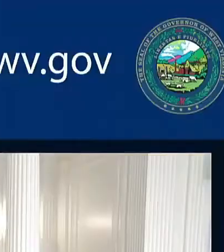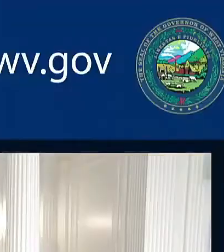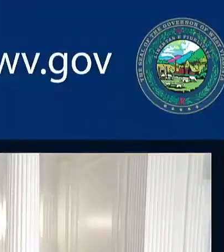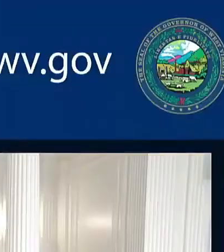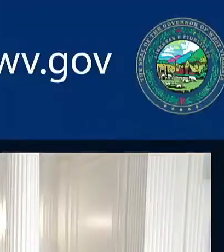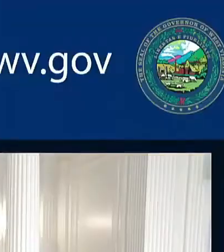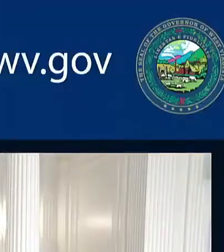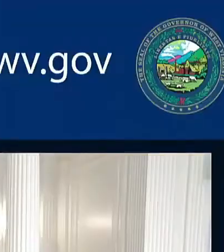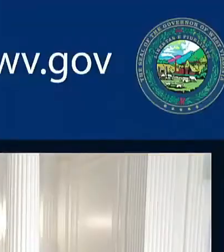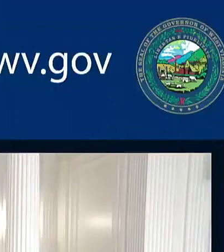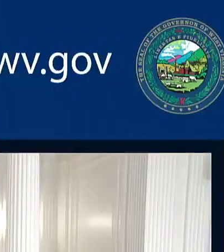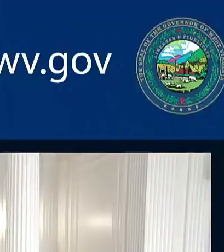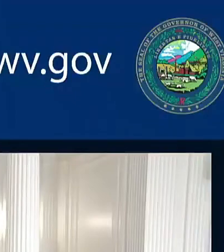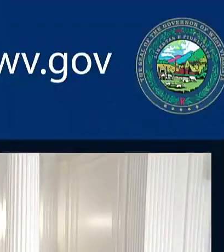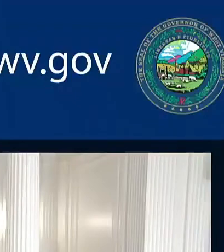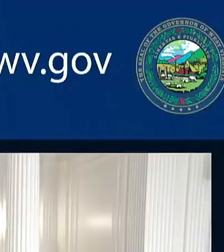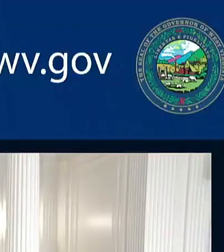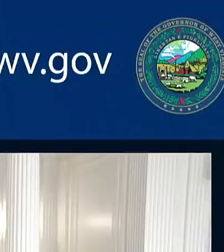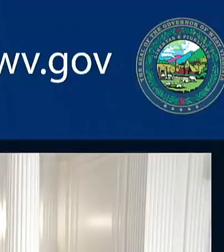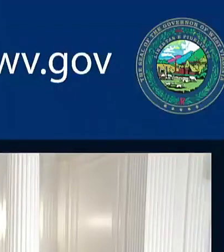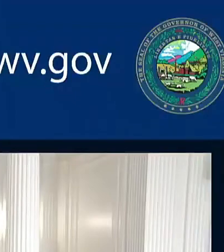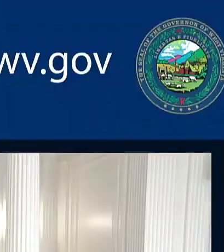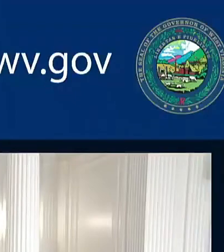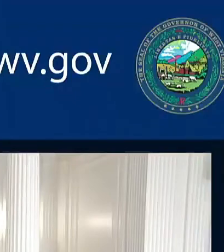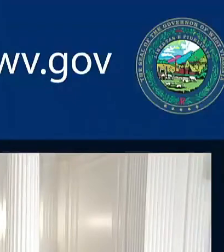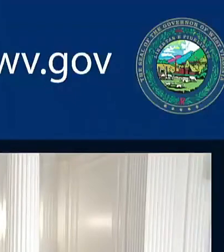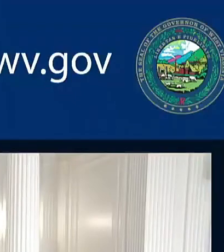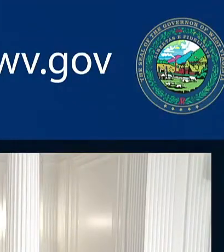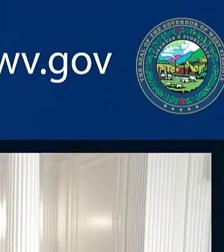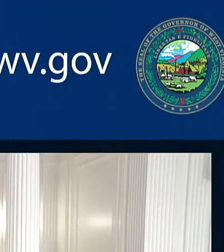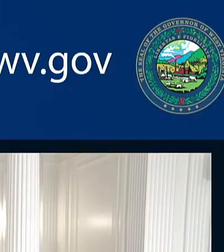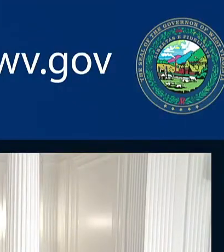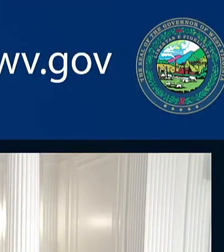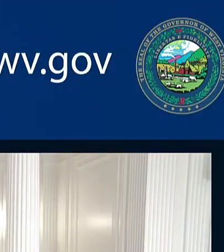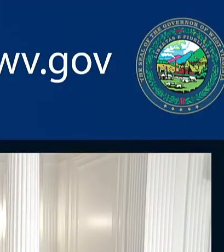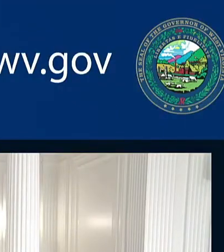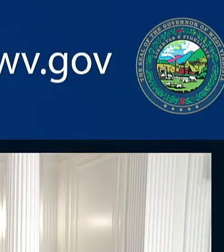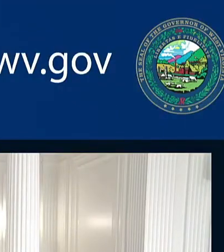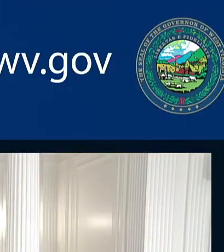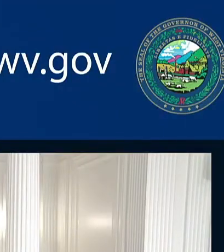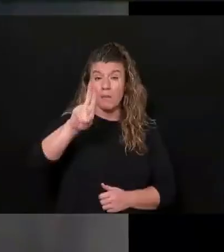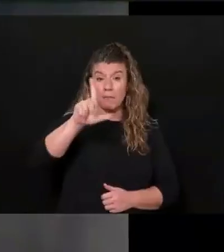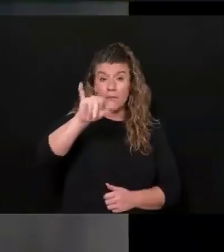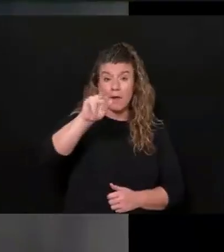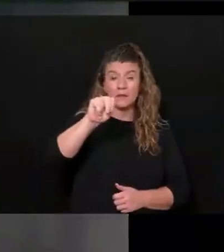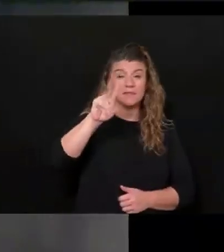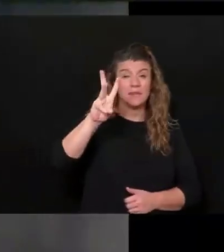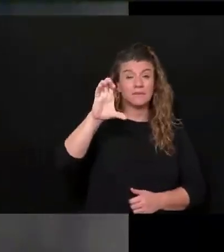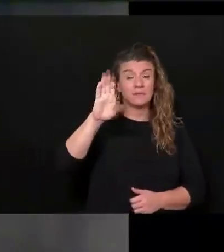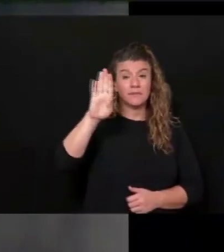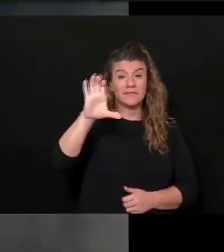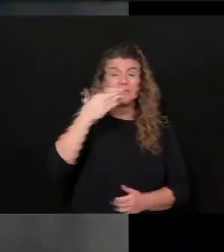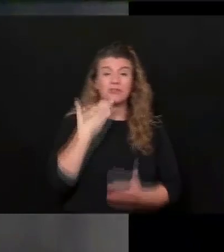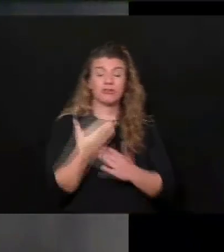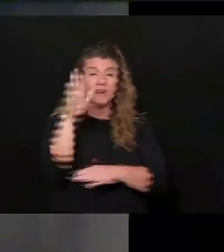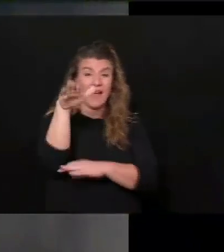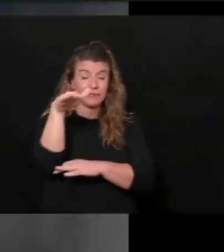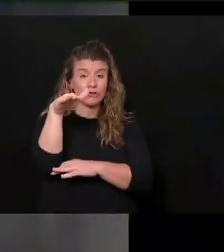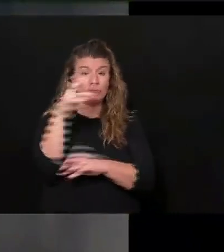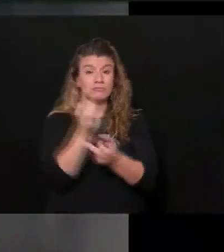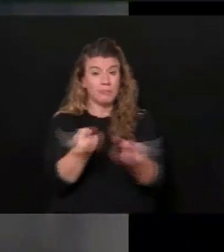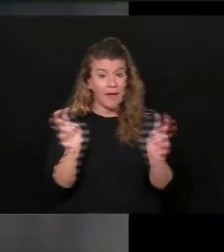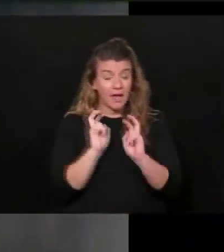All right, thank you, Brendan. Next to Paul Mullen with WCBC. Good afternoon, Governor. Good afternoon, panel.